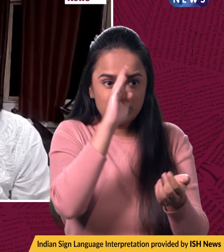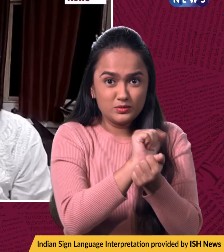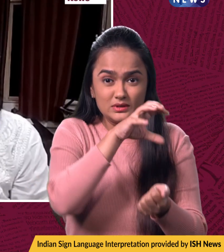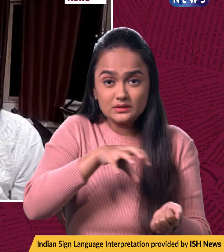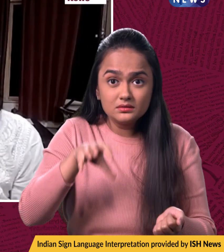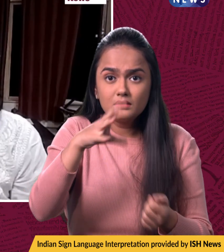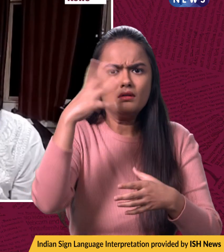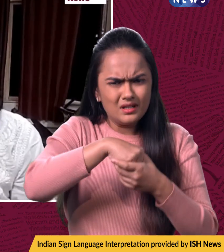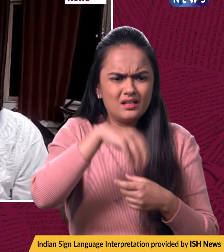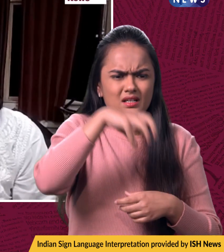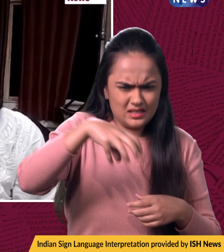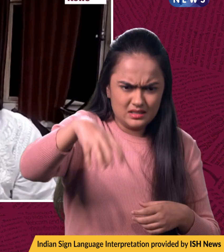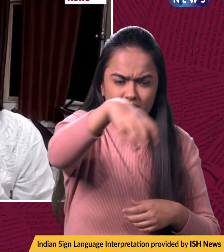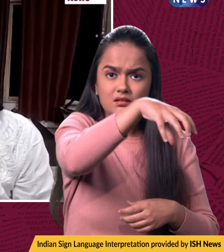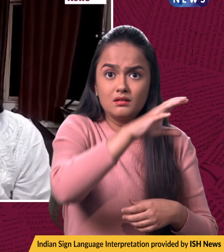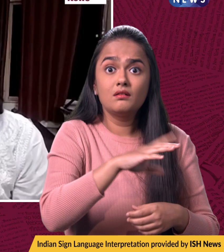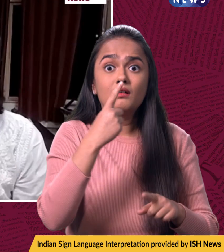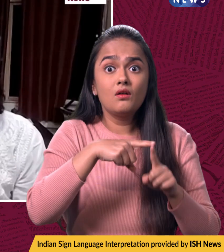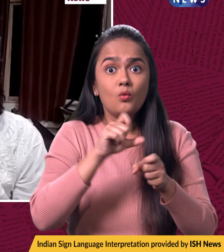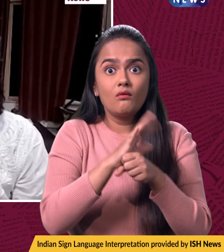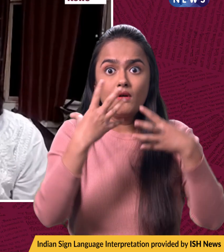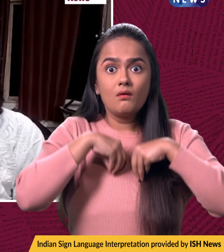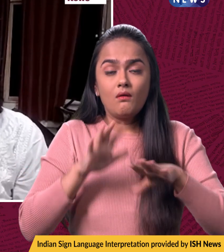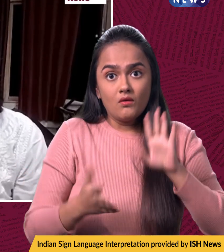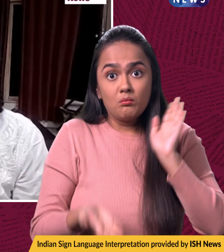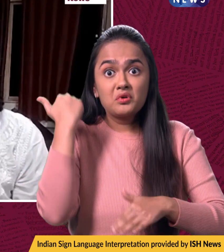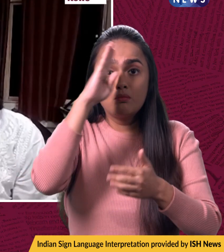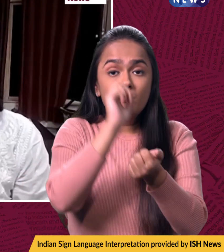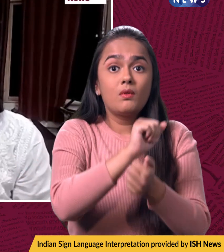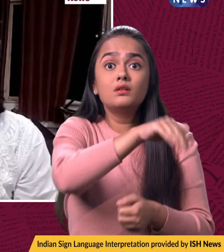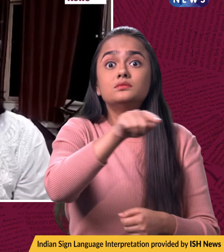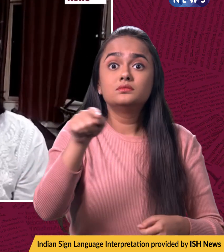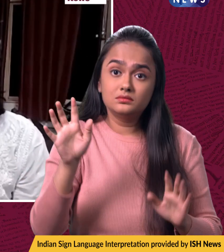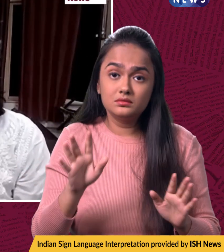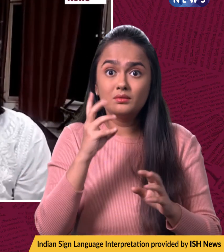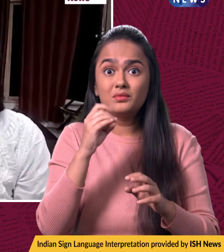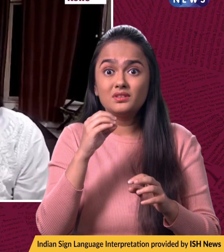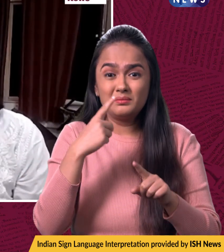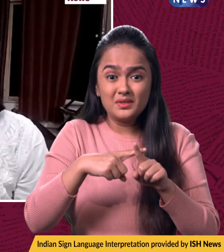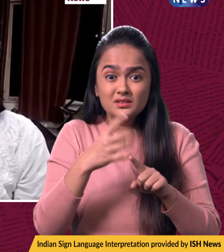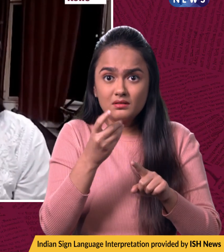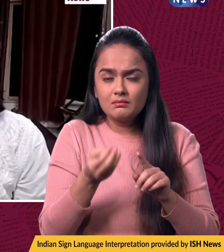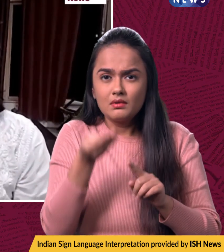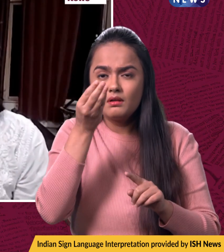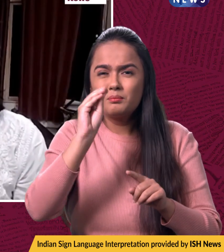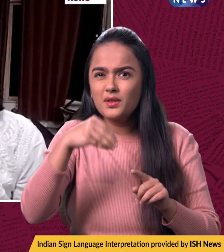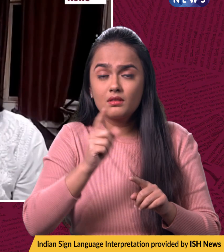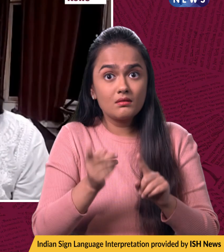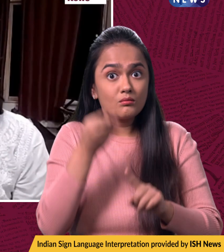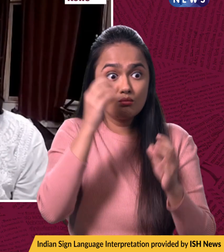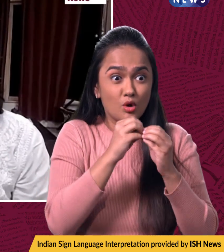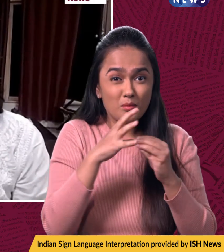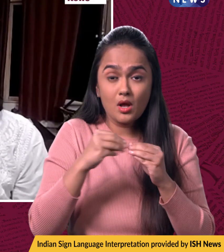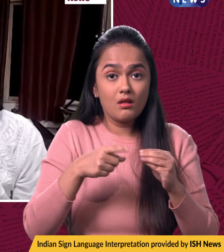stations, including the police headquarters, have been hit by COVID. And the numbers are also quite high when compared to Mumbai